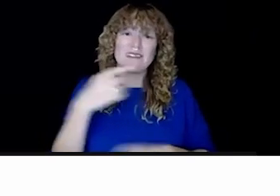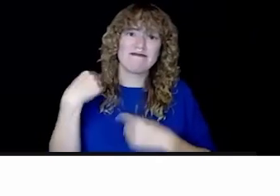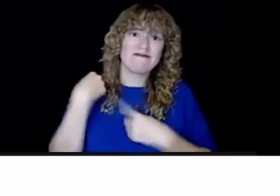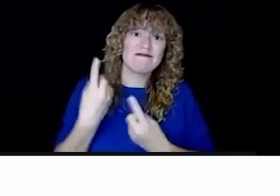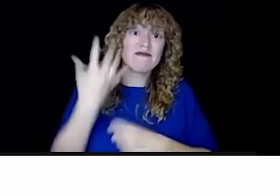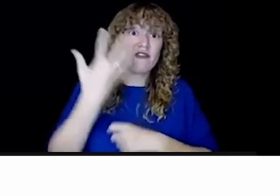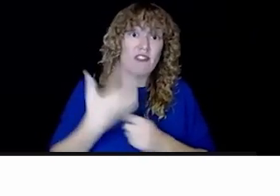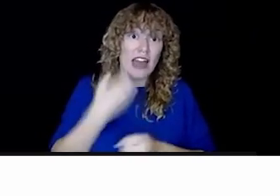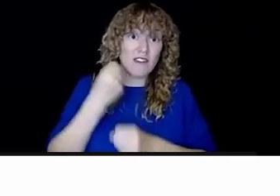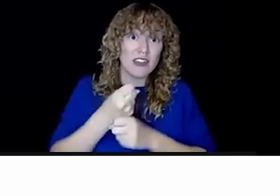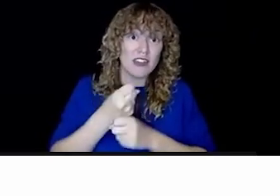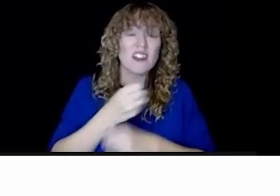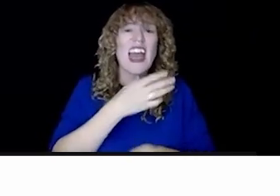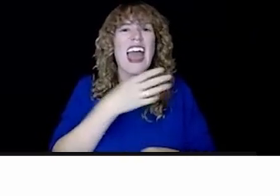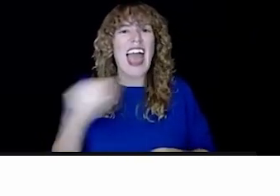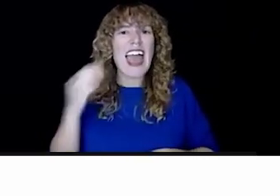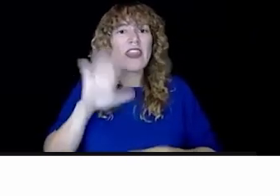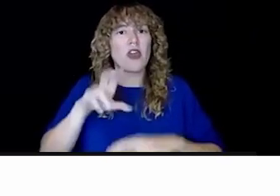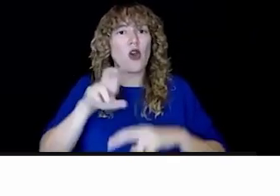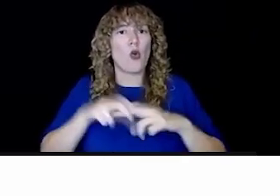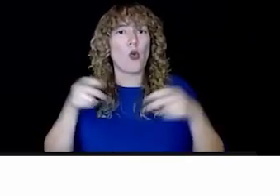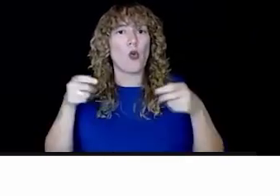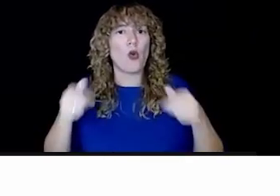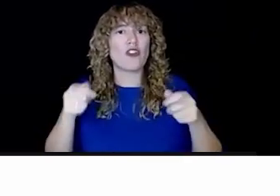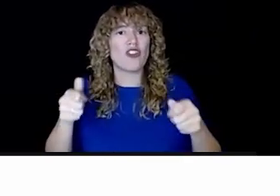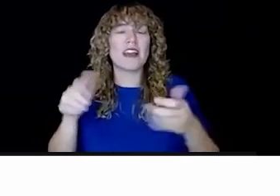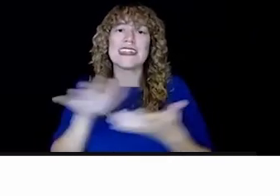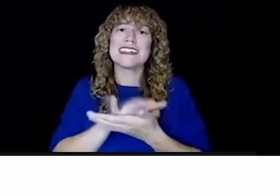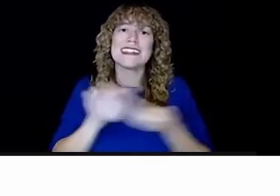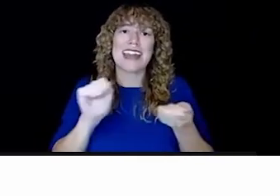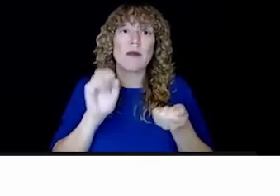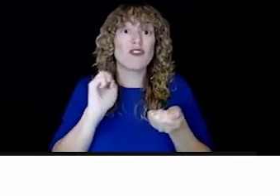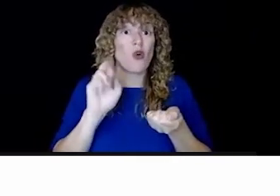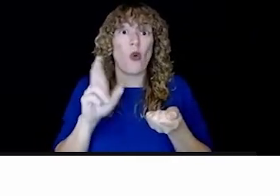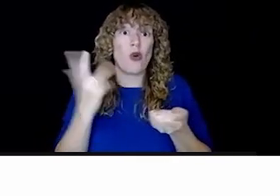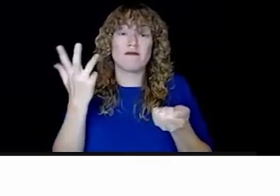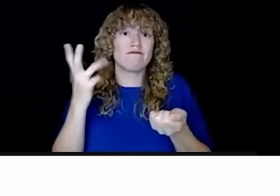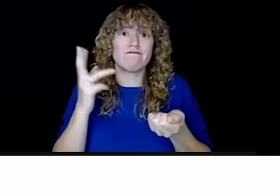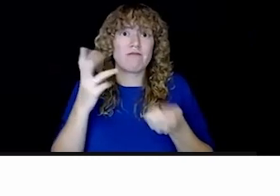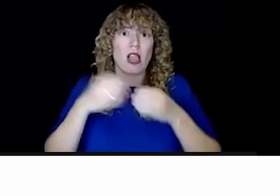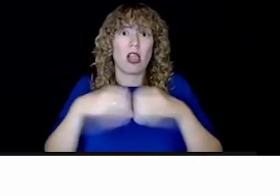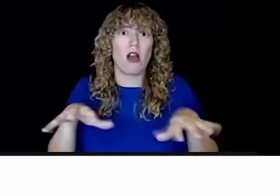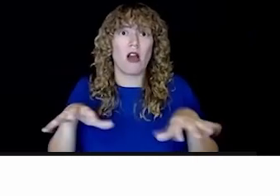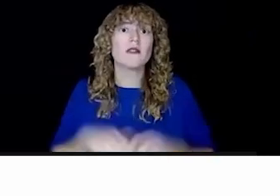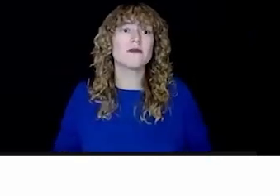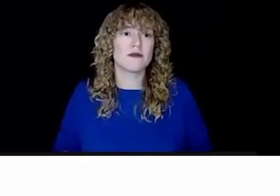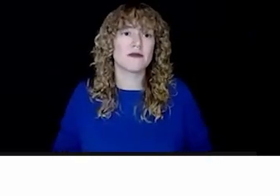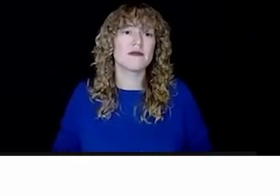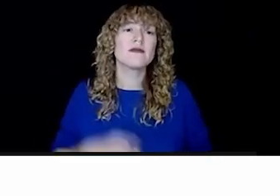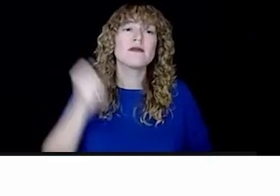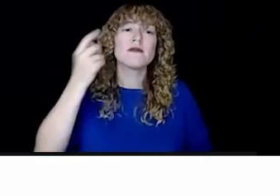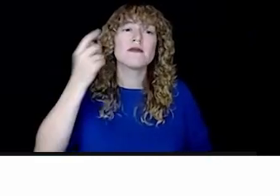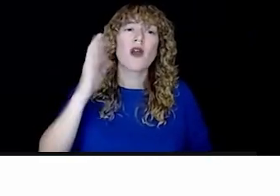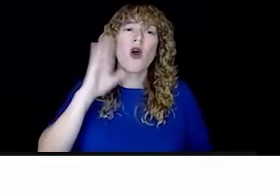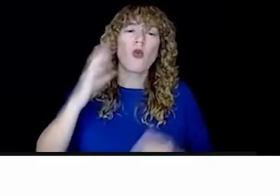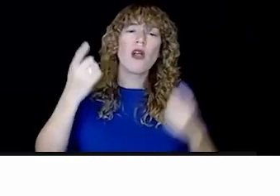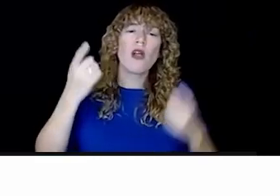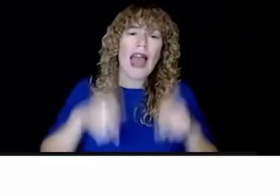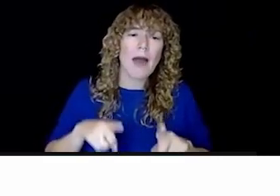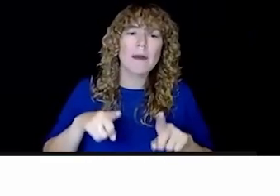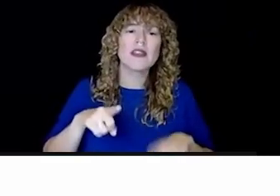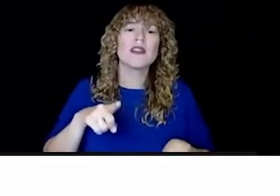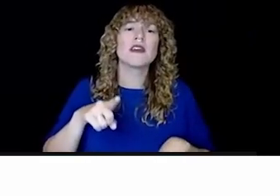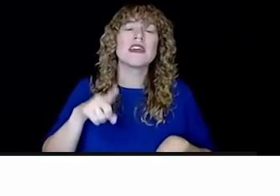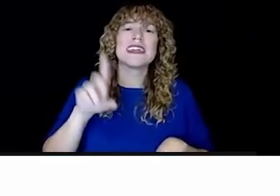The timeline of this survey is approximately December 2024 to 2025. And then it will